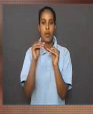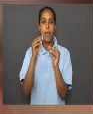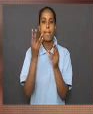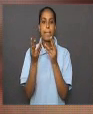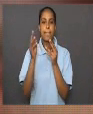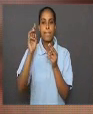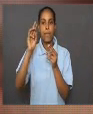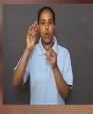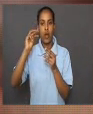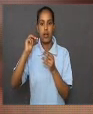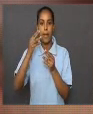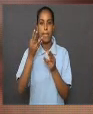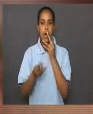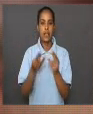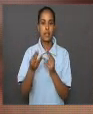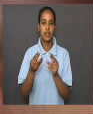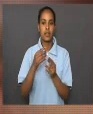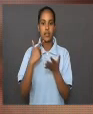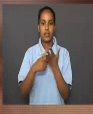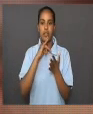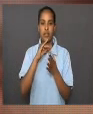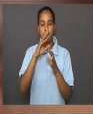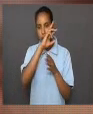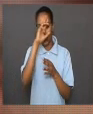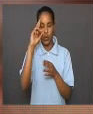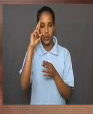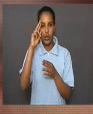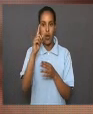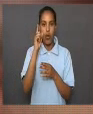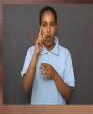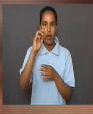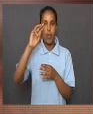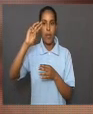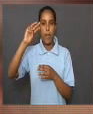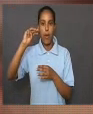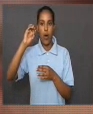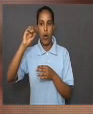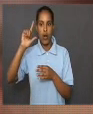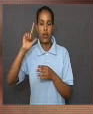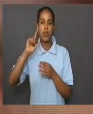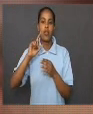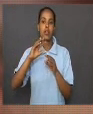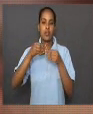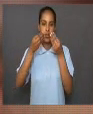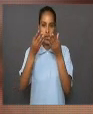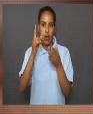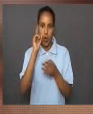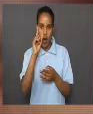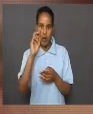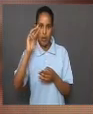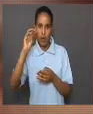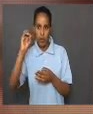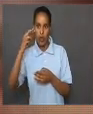molar mass. This is because 1 mole only furnishes 1 mole